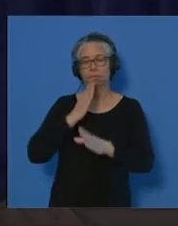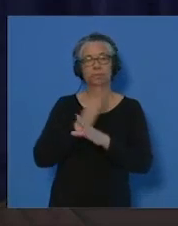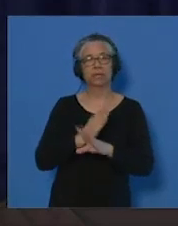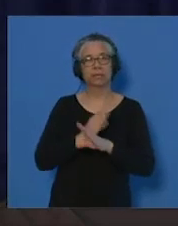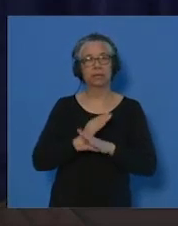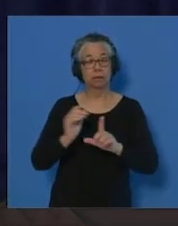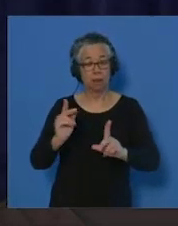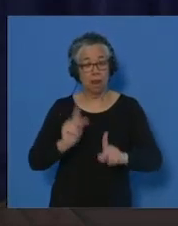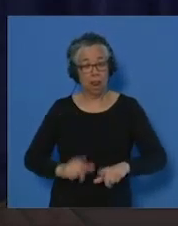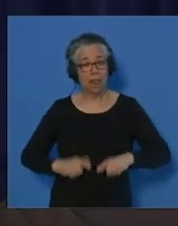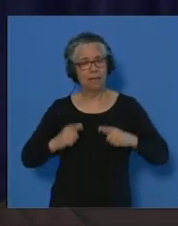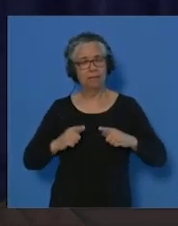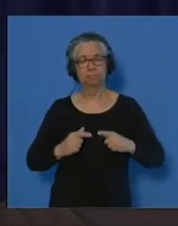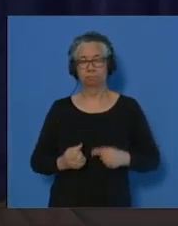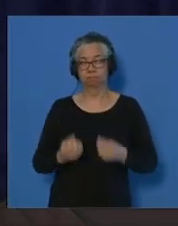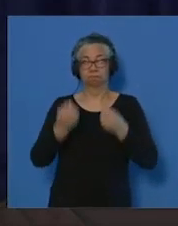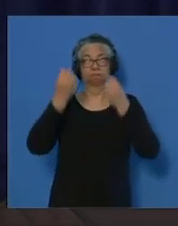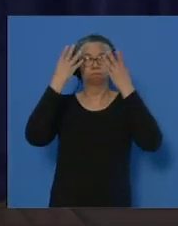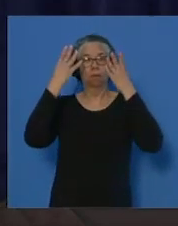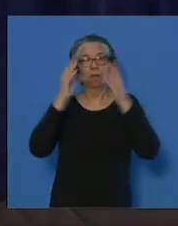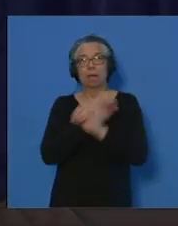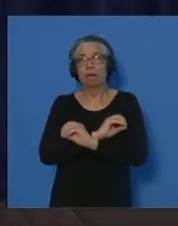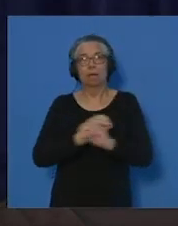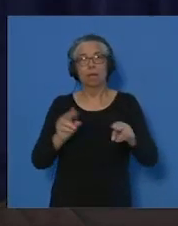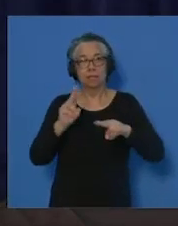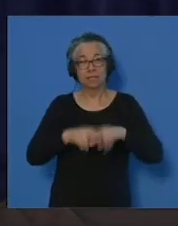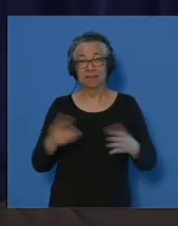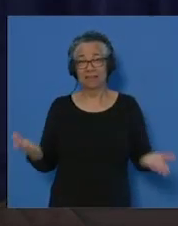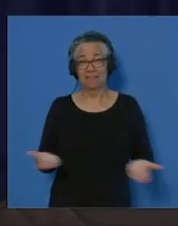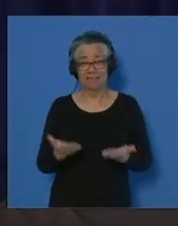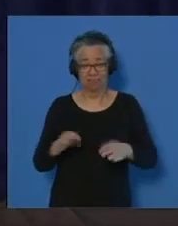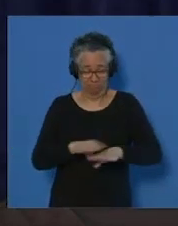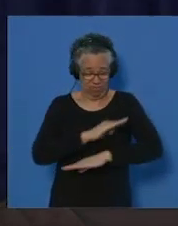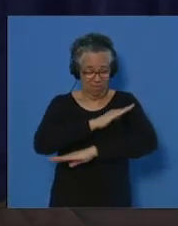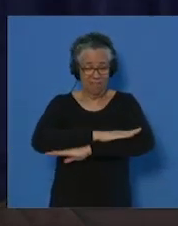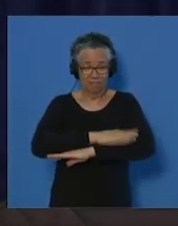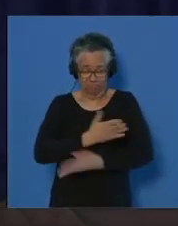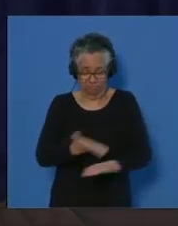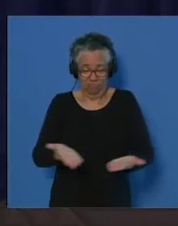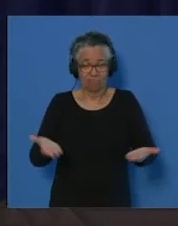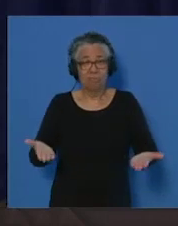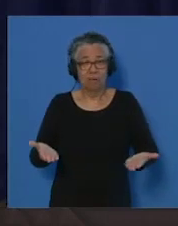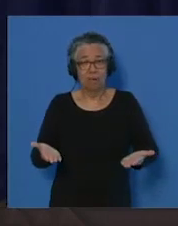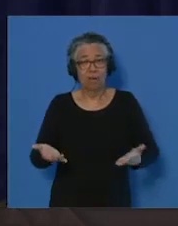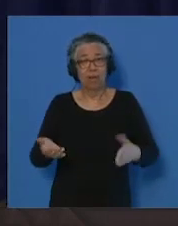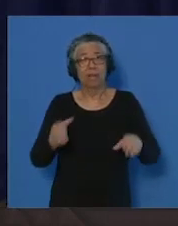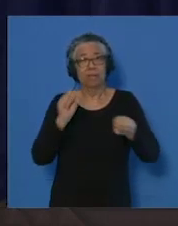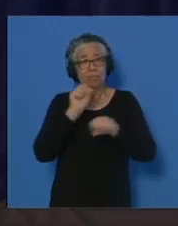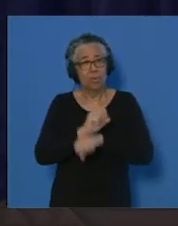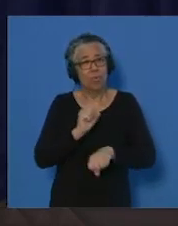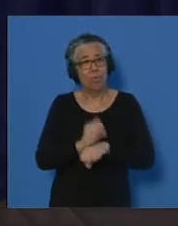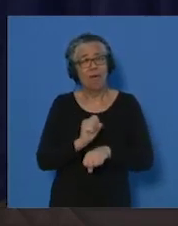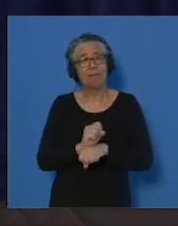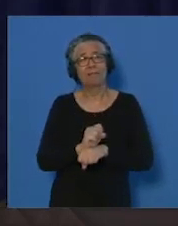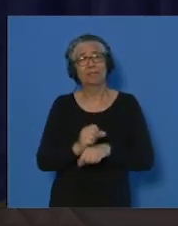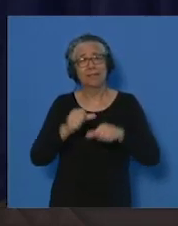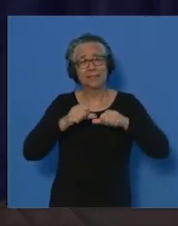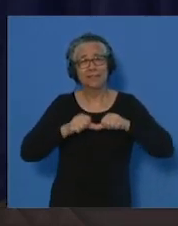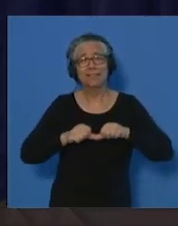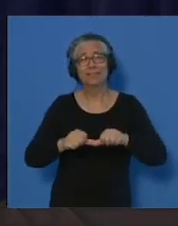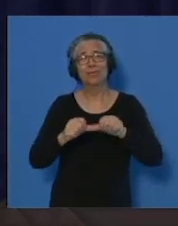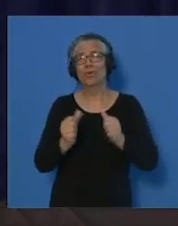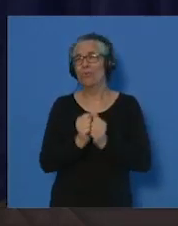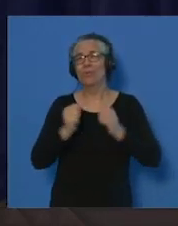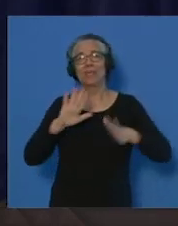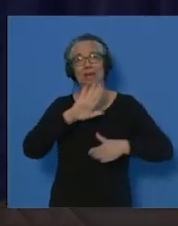can be overwhelming, none of us who are sitting here at this podium would be able to do the work of which we continue to do